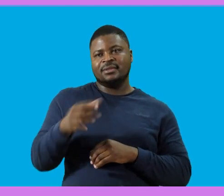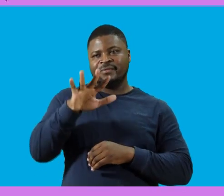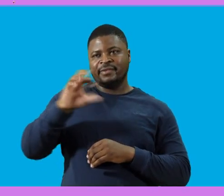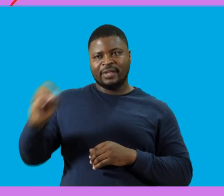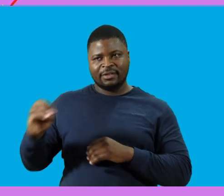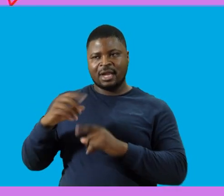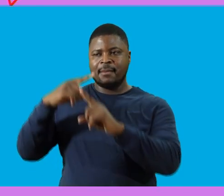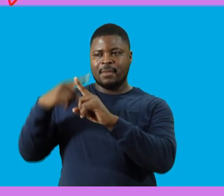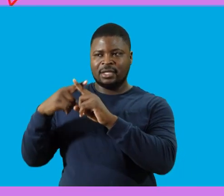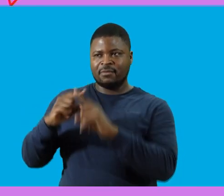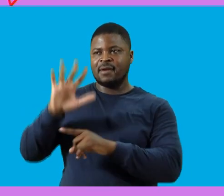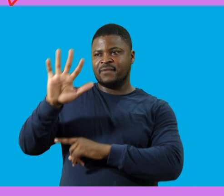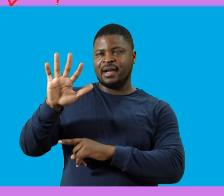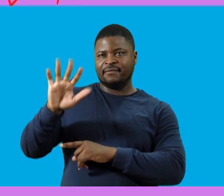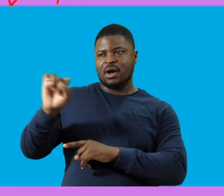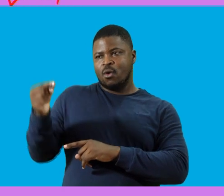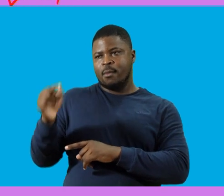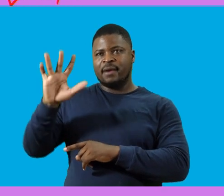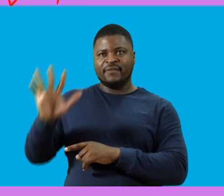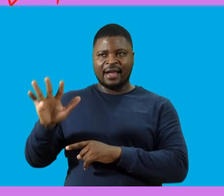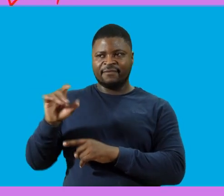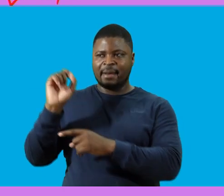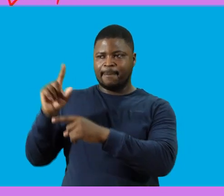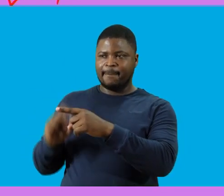37,500 times